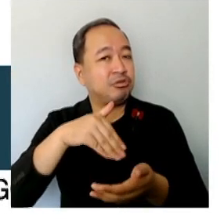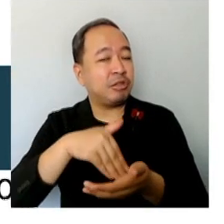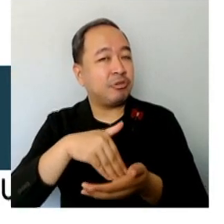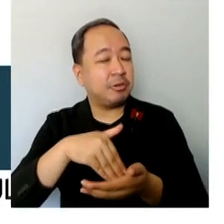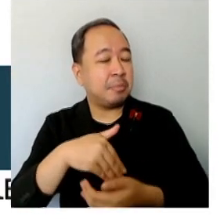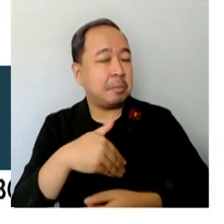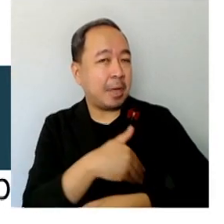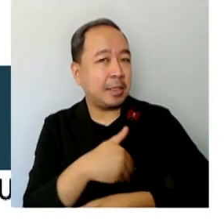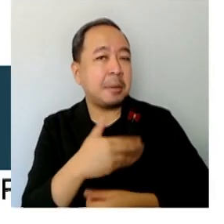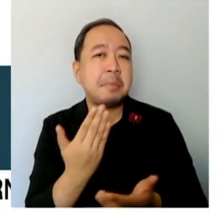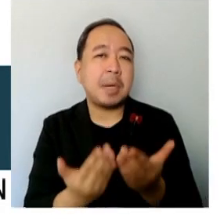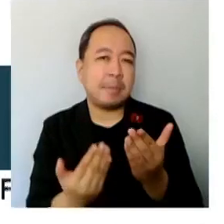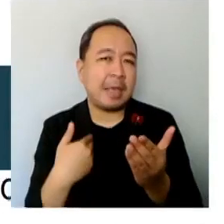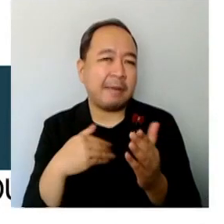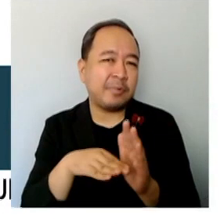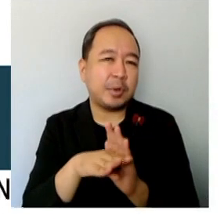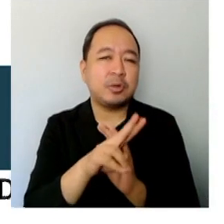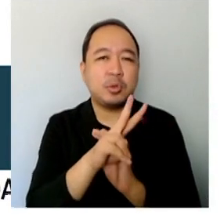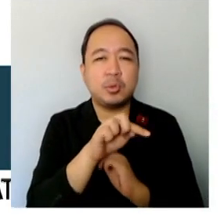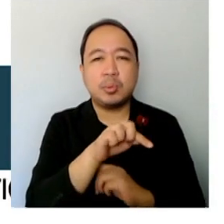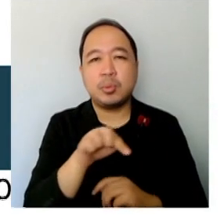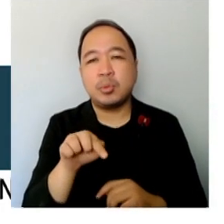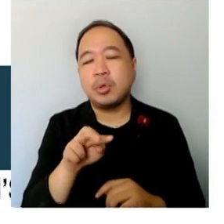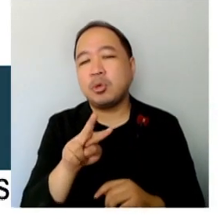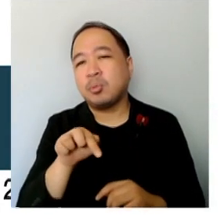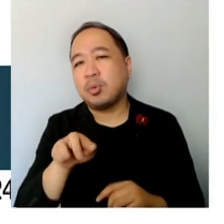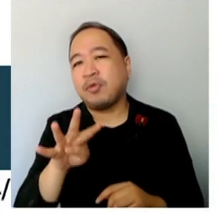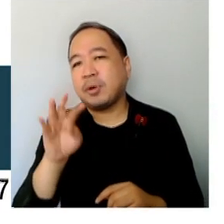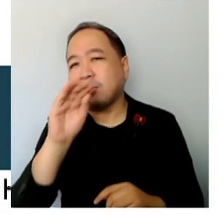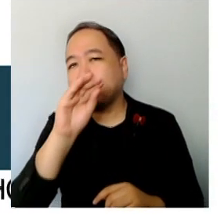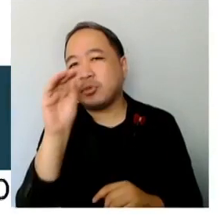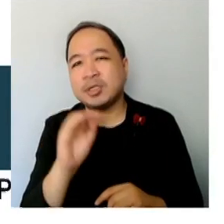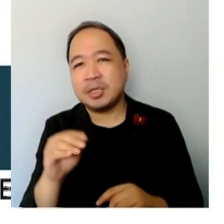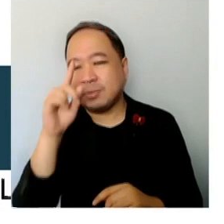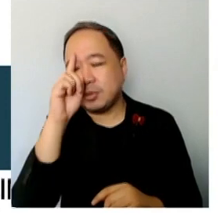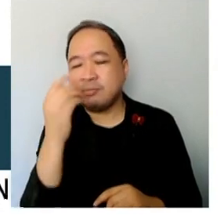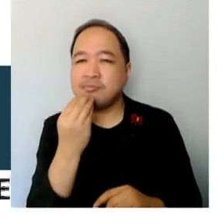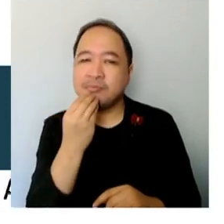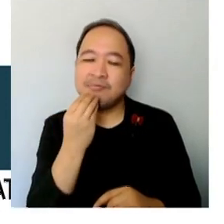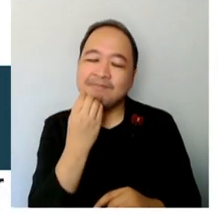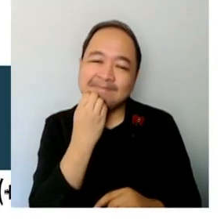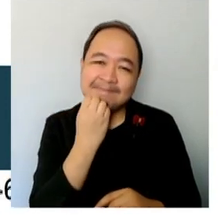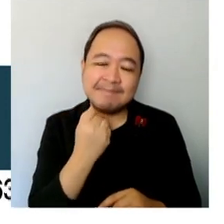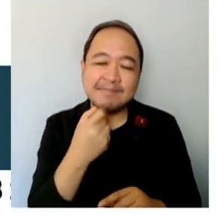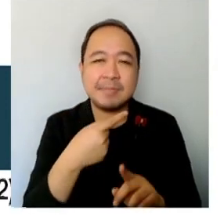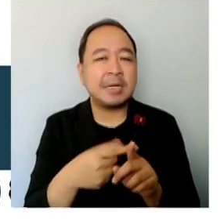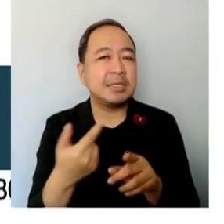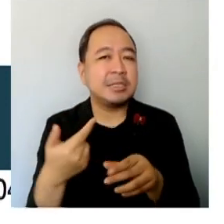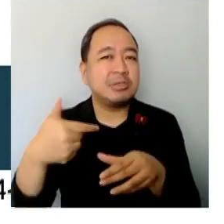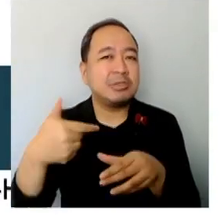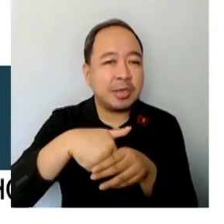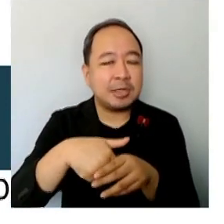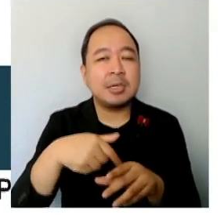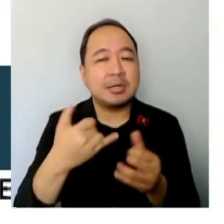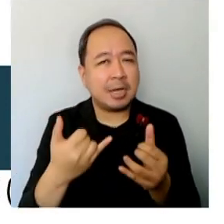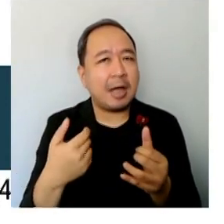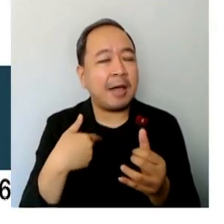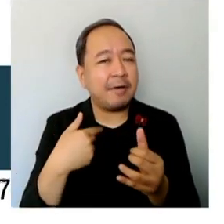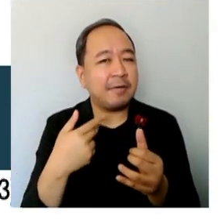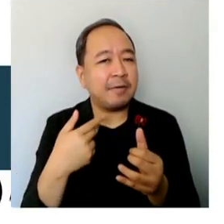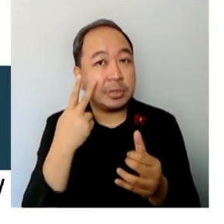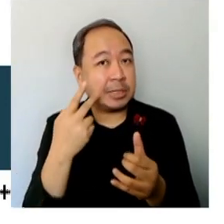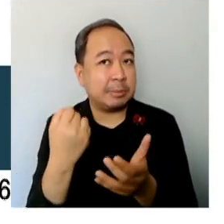of 2 to 4% until the fourth quarter due to food supply constraints, rising oil prices, and more second-round effects such as wage and fare